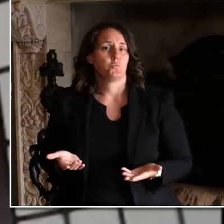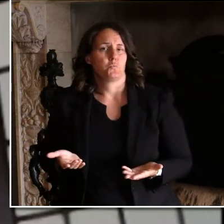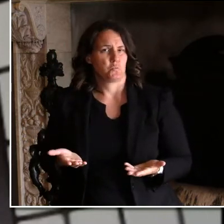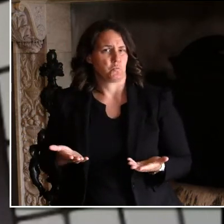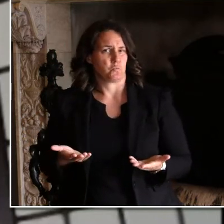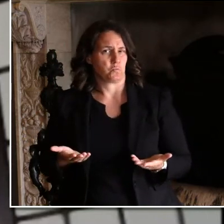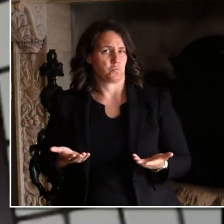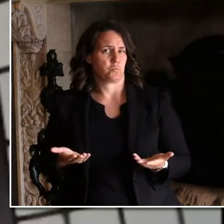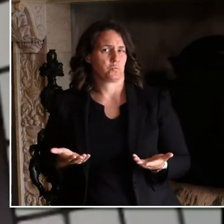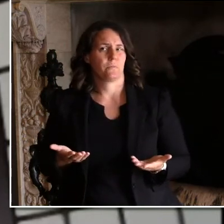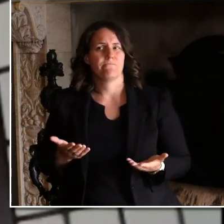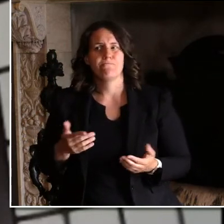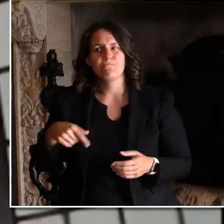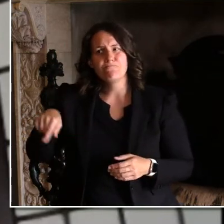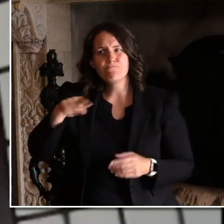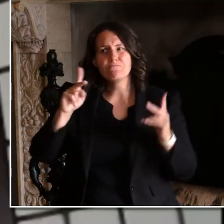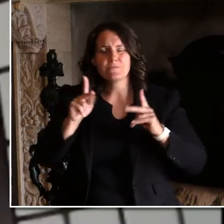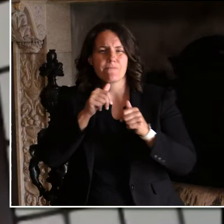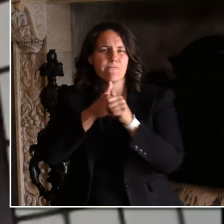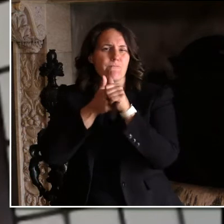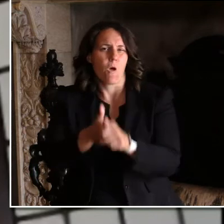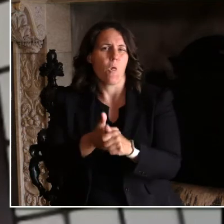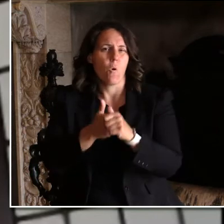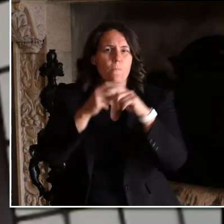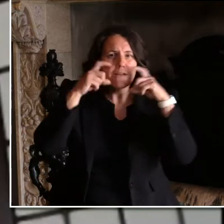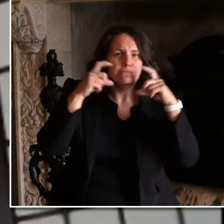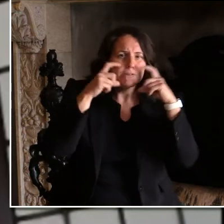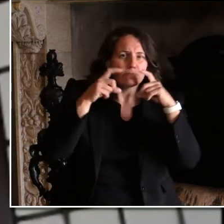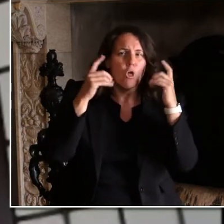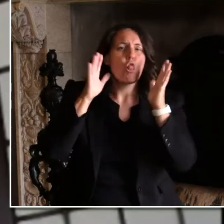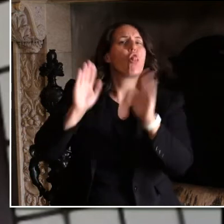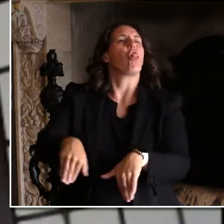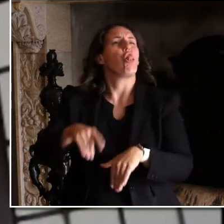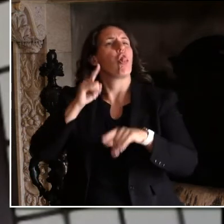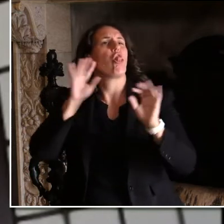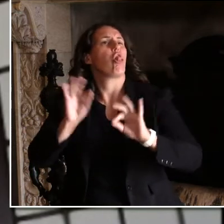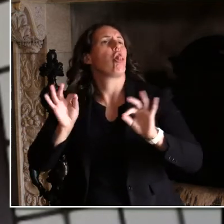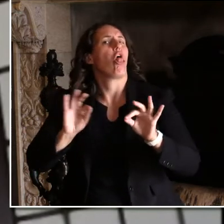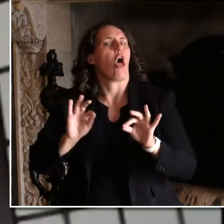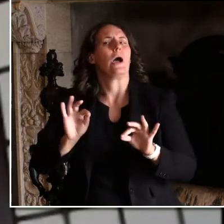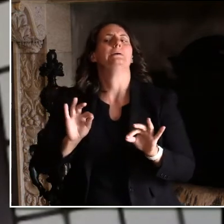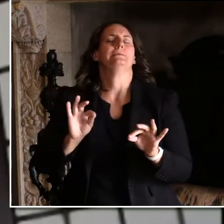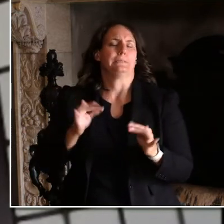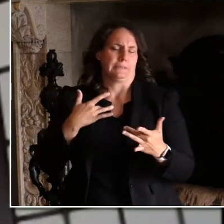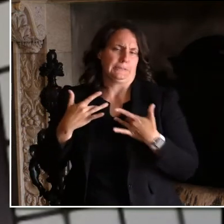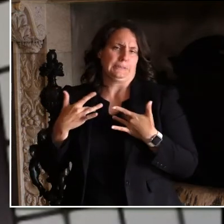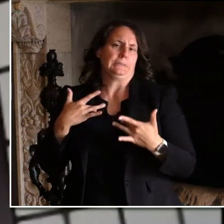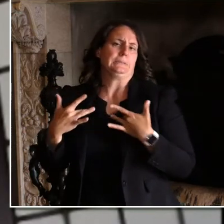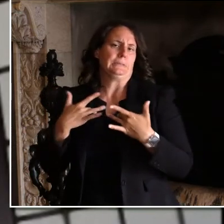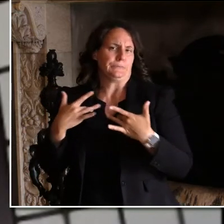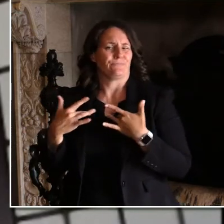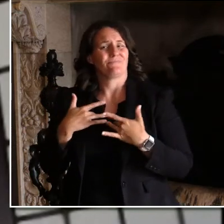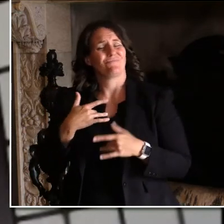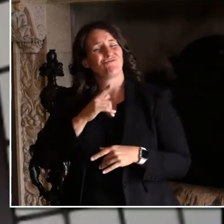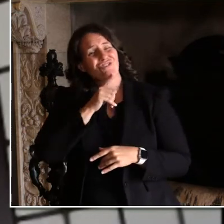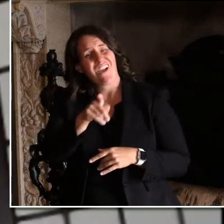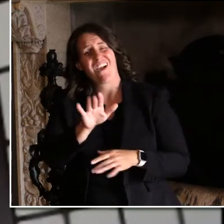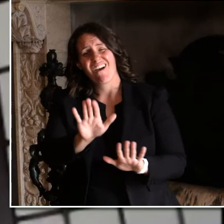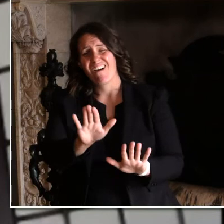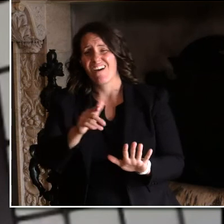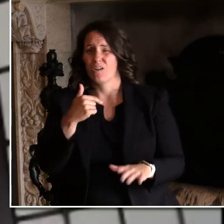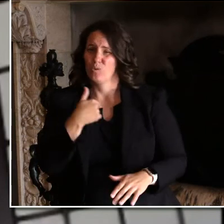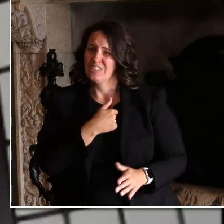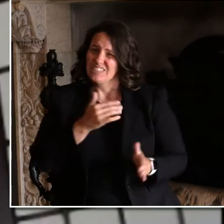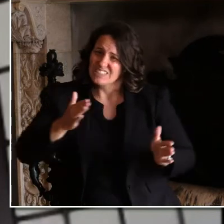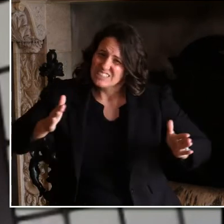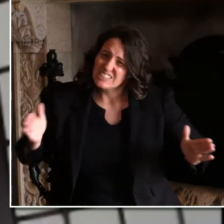they really need to sort of nudge folks to be able to mask up and make sure that folks are protecting themselves